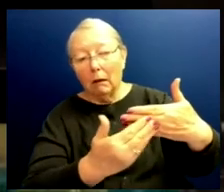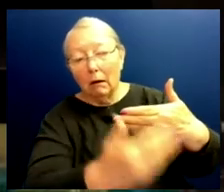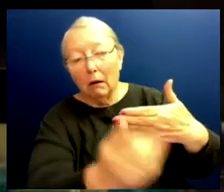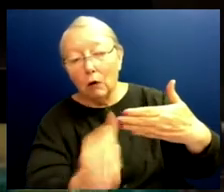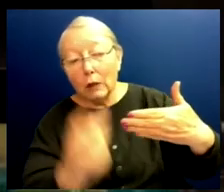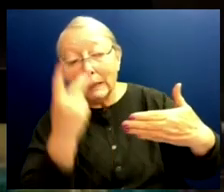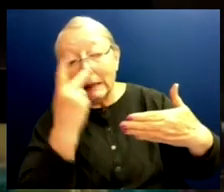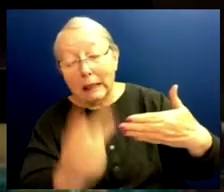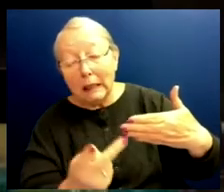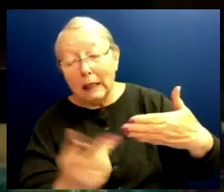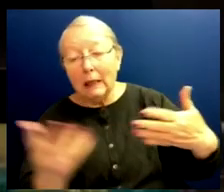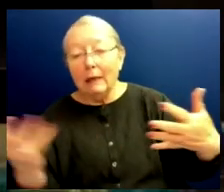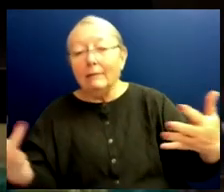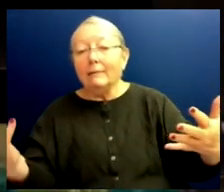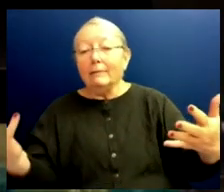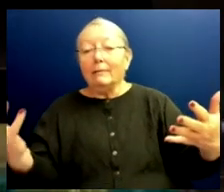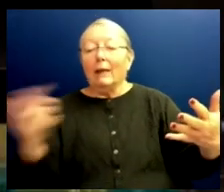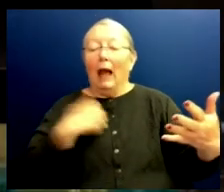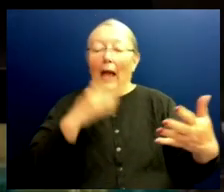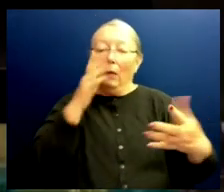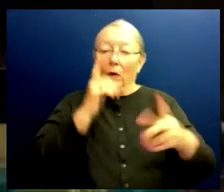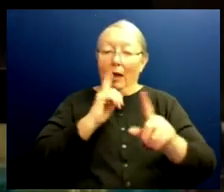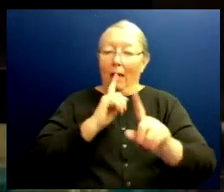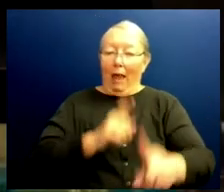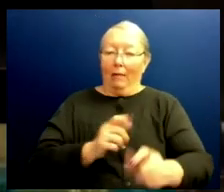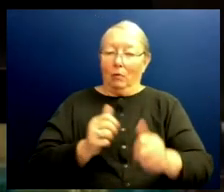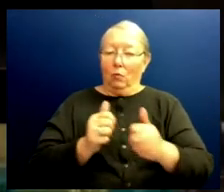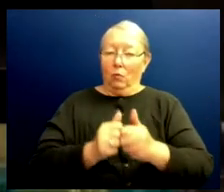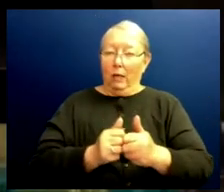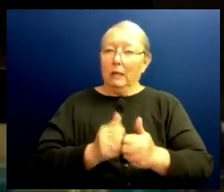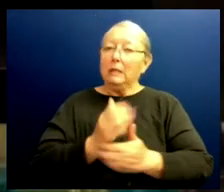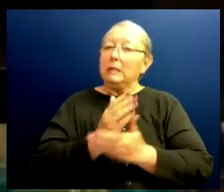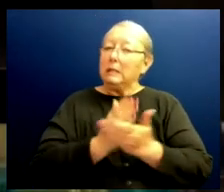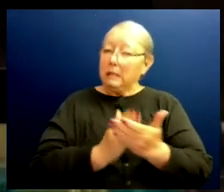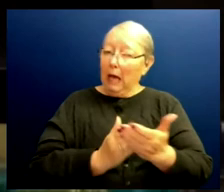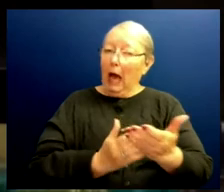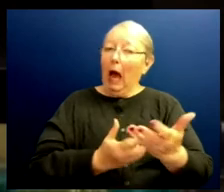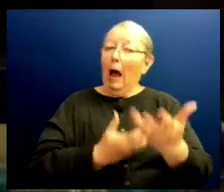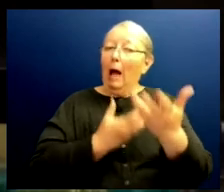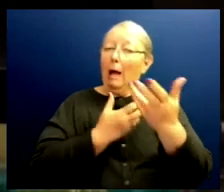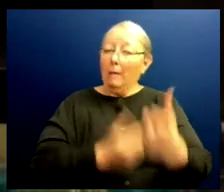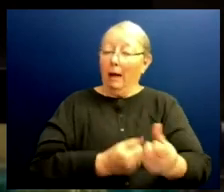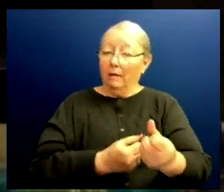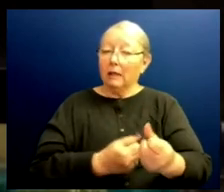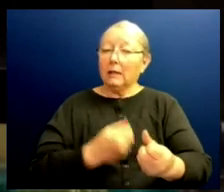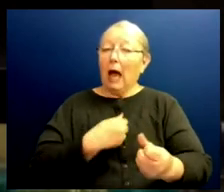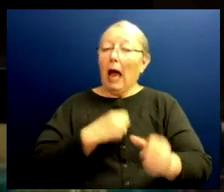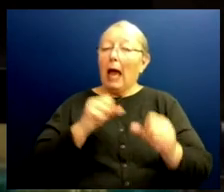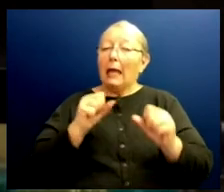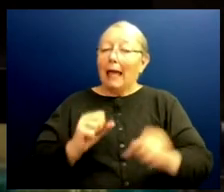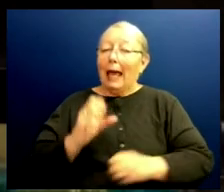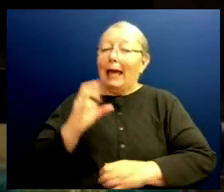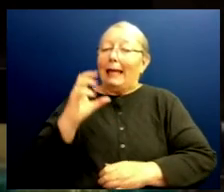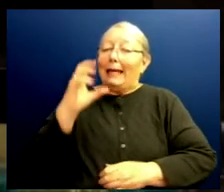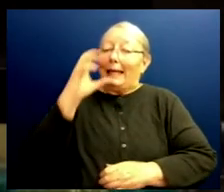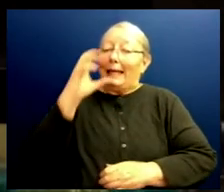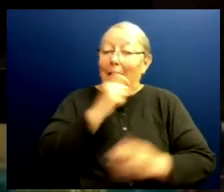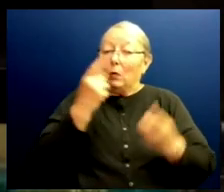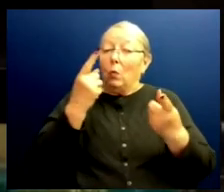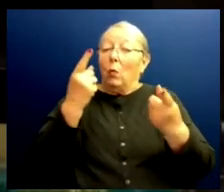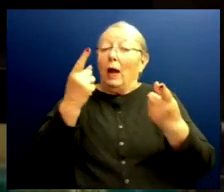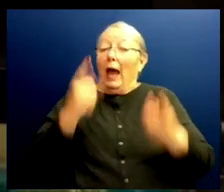I would answer that, I think, with a little bit of confidence in terms of guessing what the situation was in the